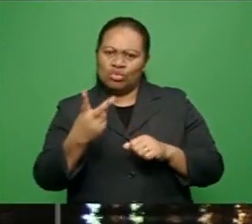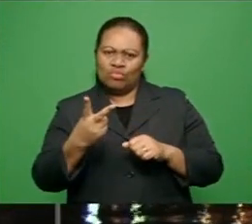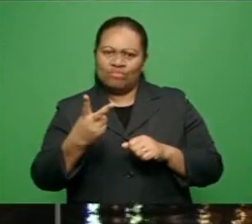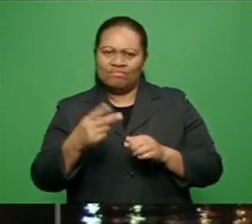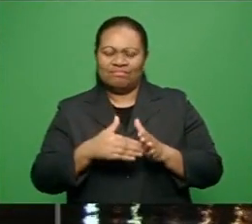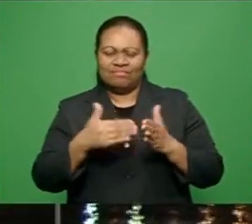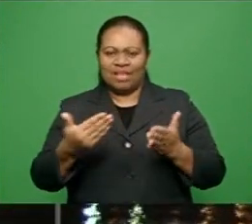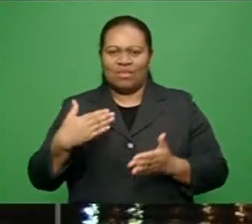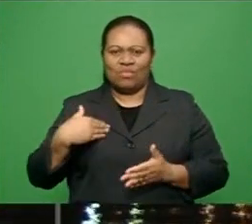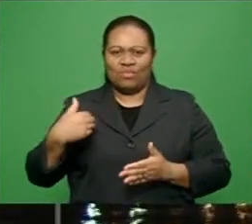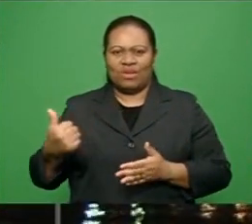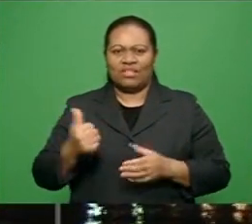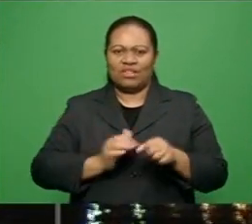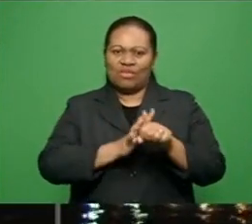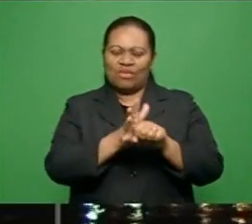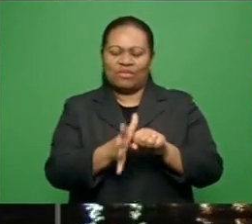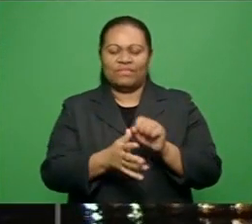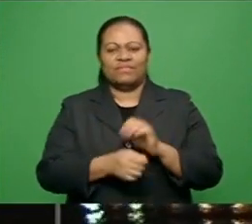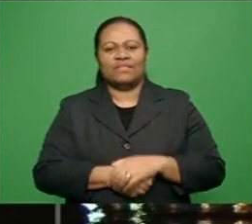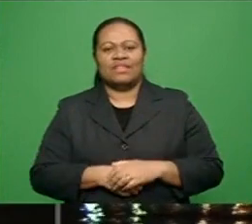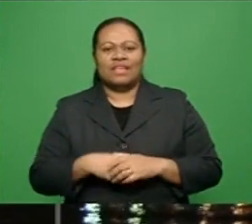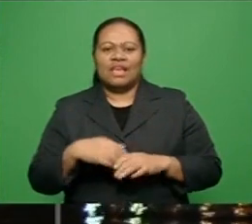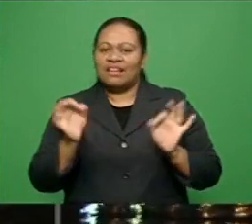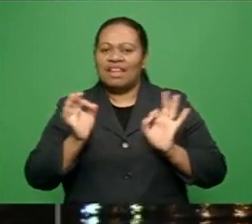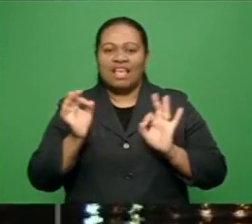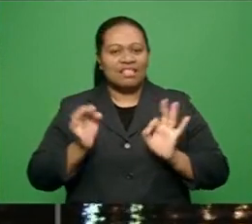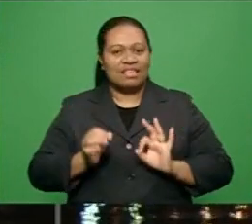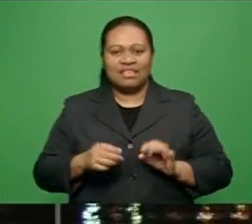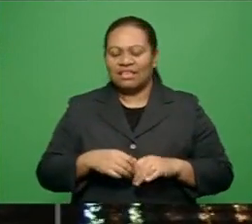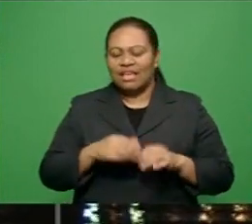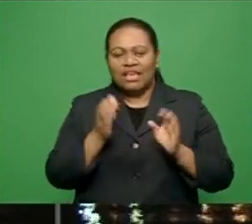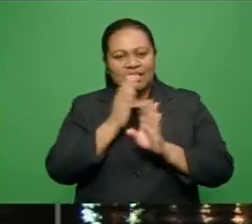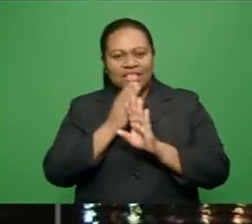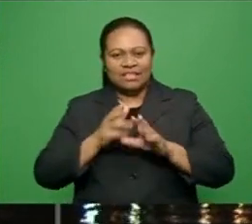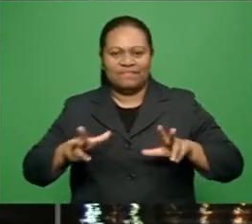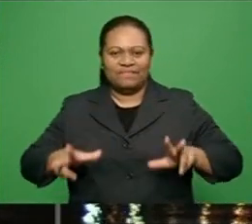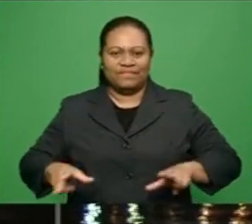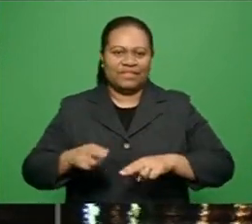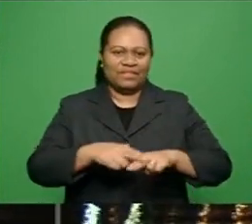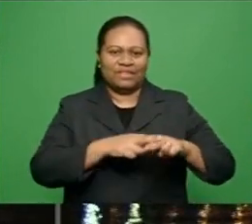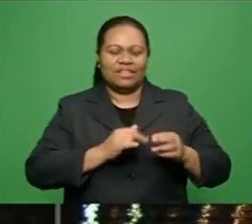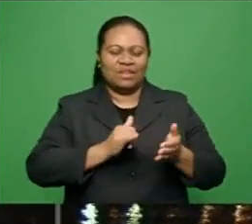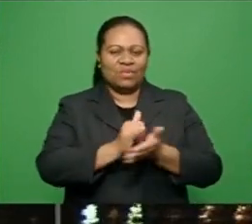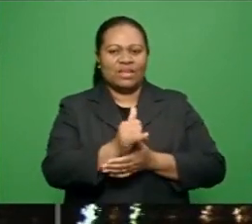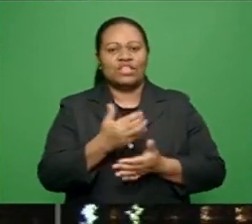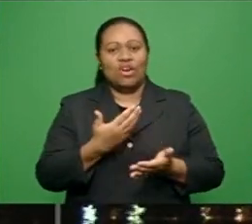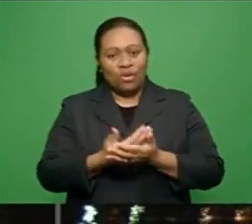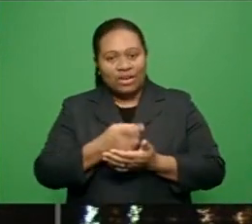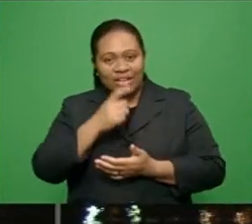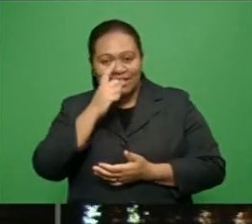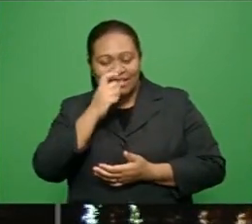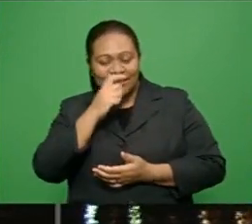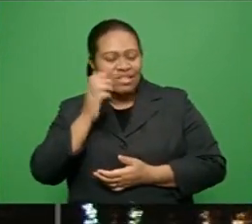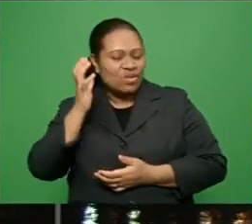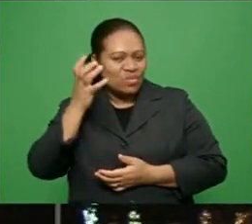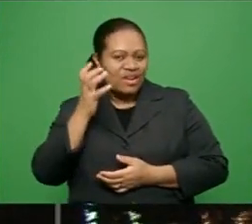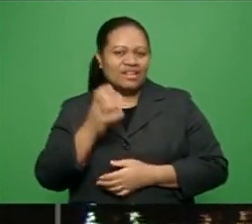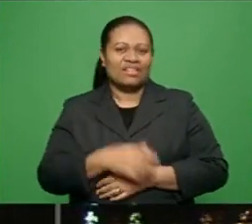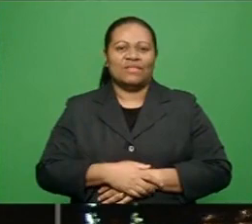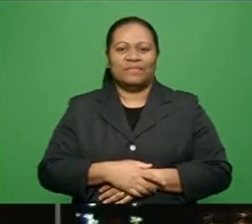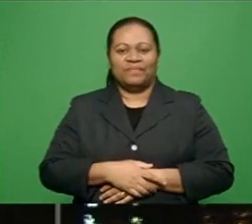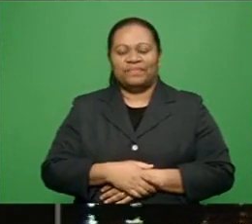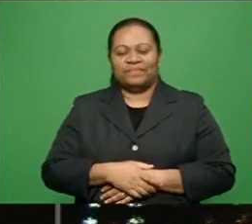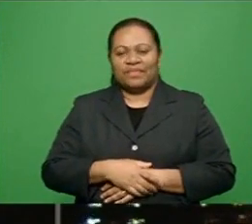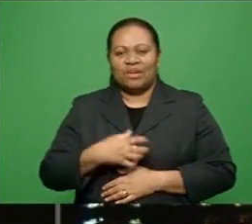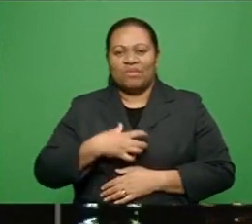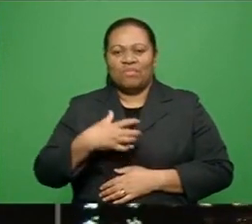recover. And no secrets in Fiji Airways dealings. Now for these stories and others, tune in daily to our sister radio station Gold FM.